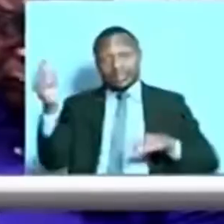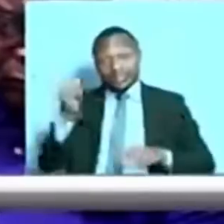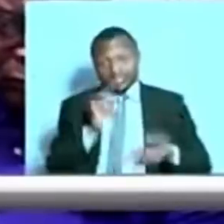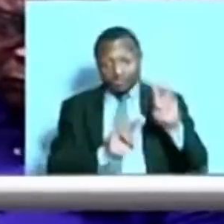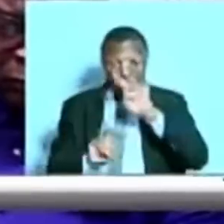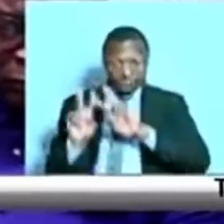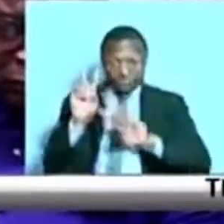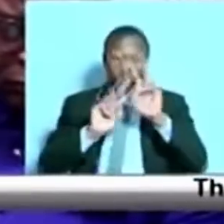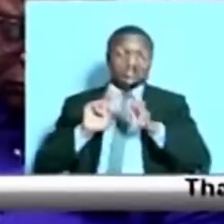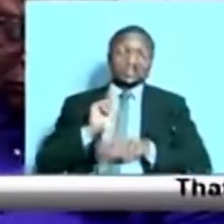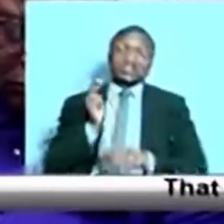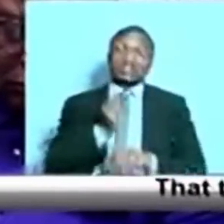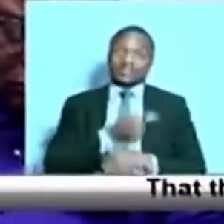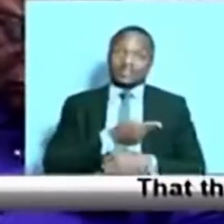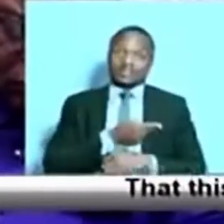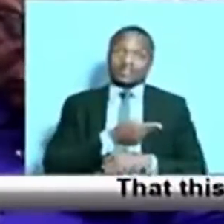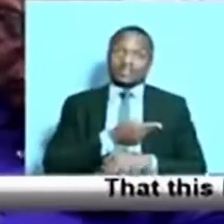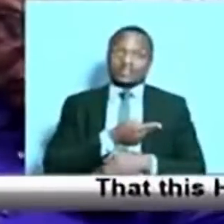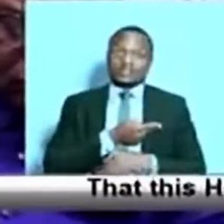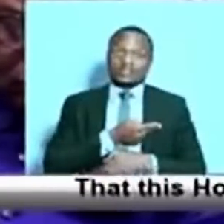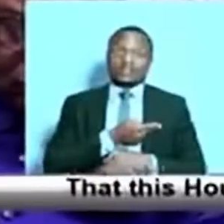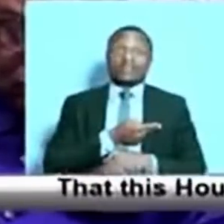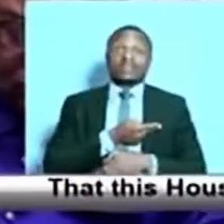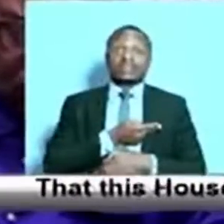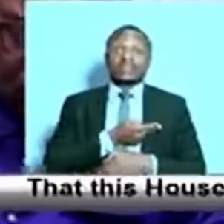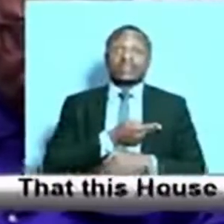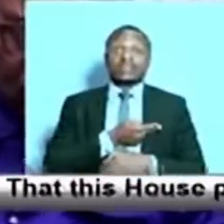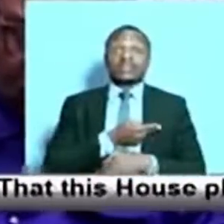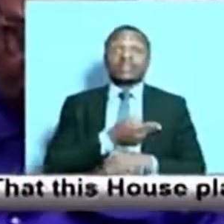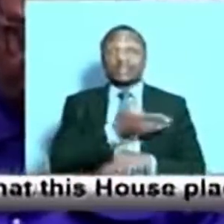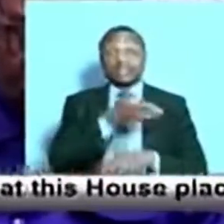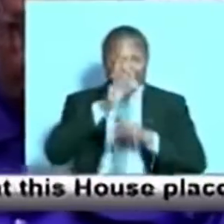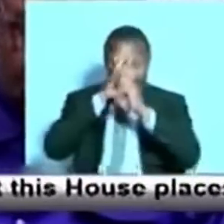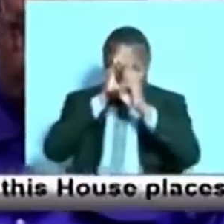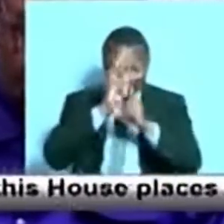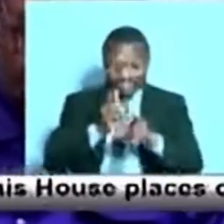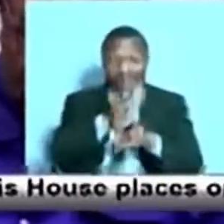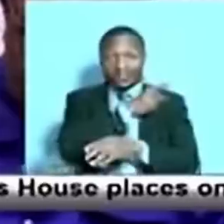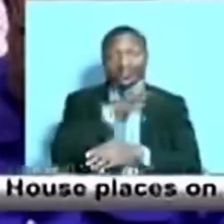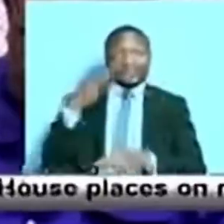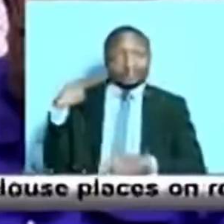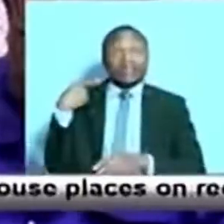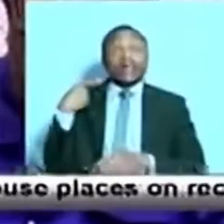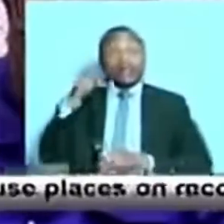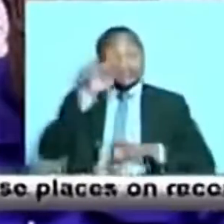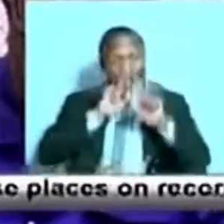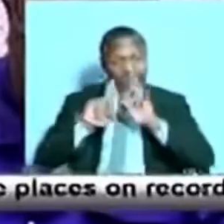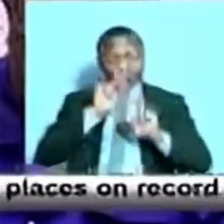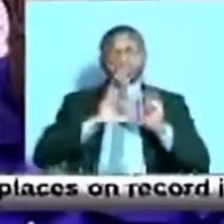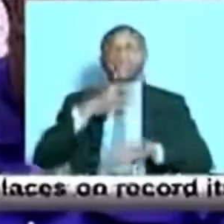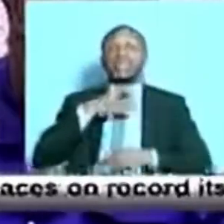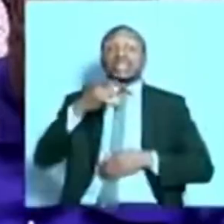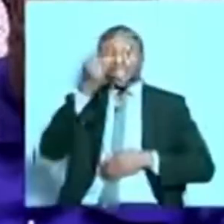us, and I think modcom in Parliament is very important. I would better as a parent.